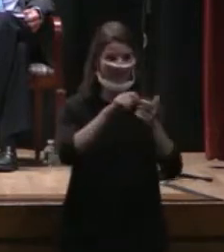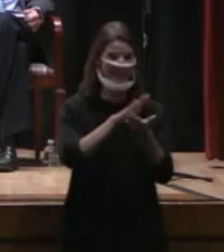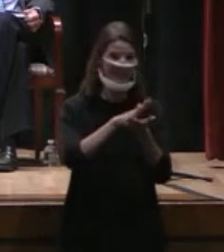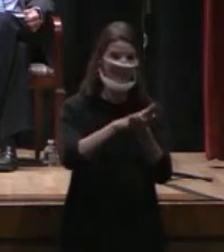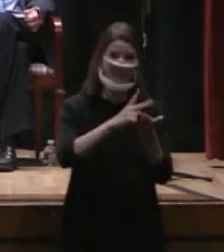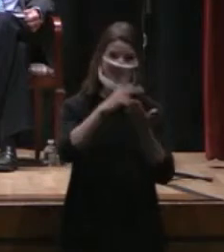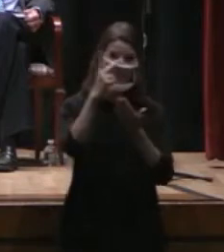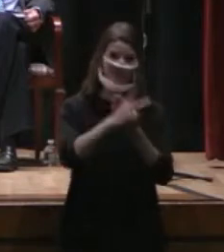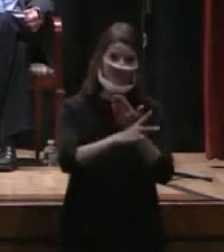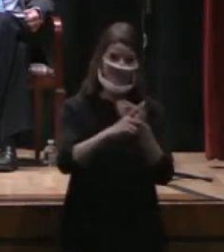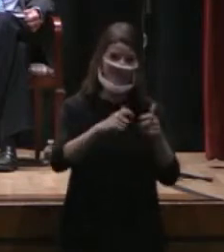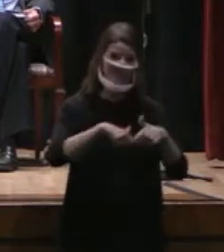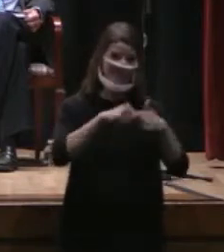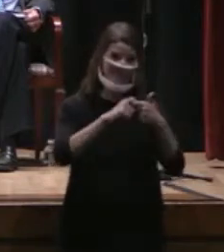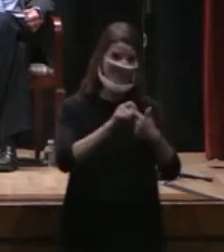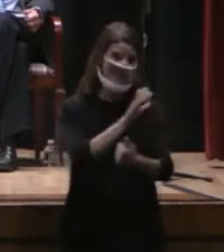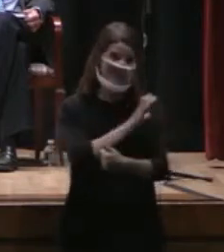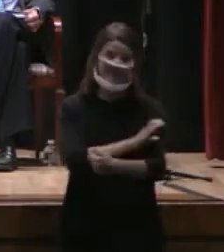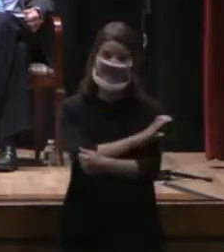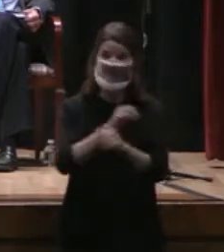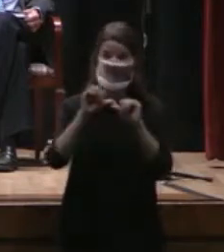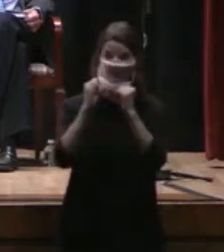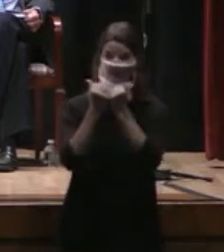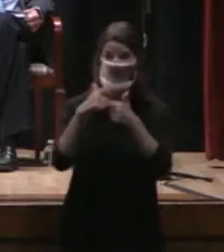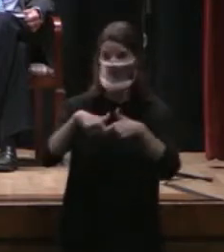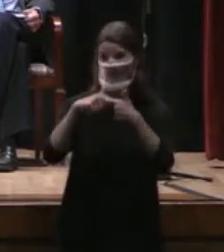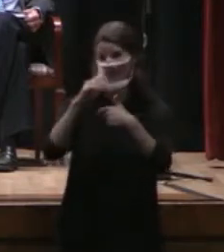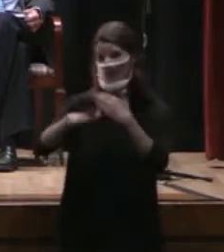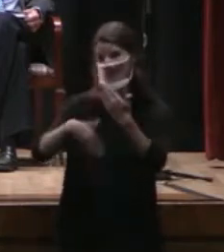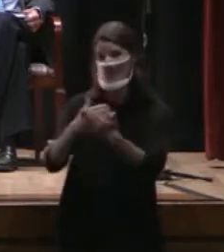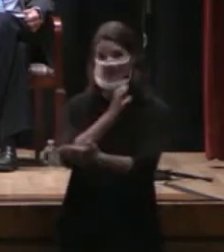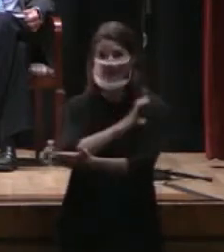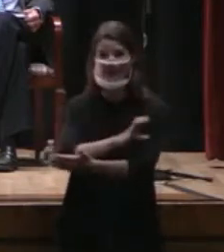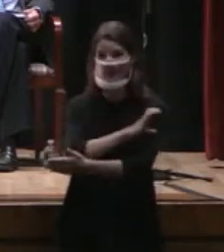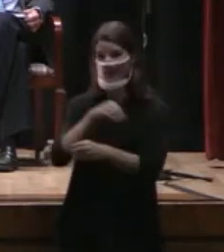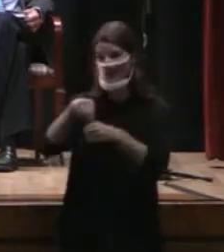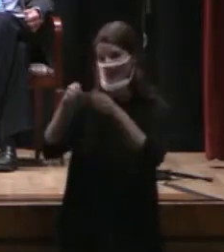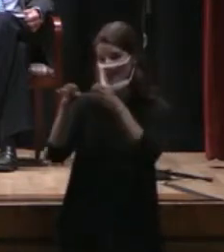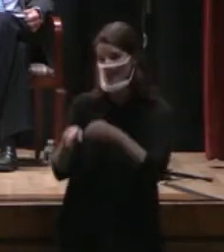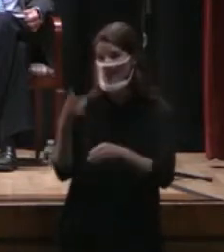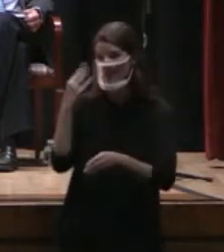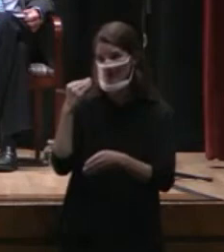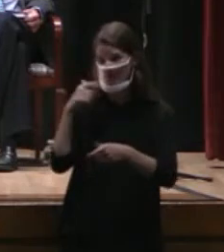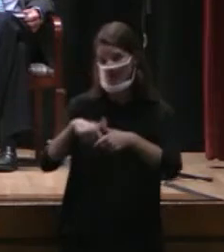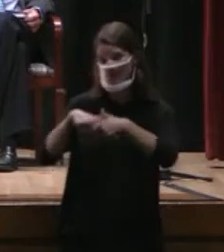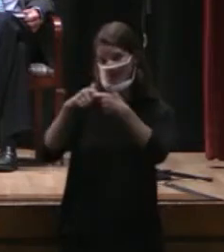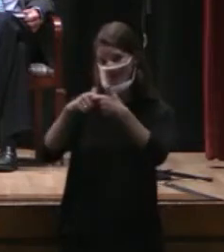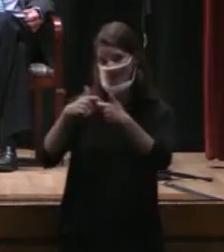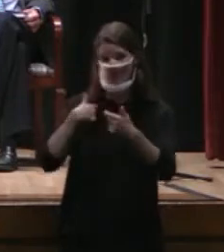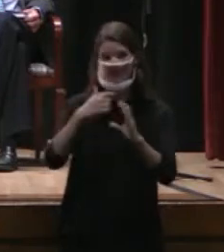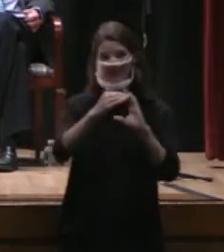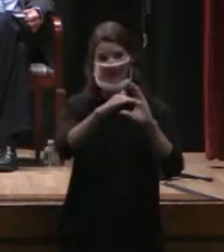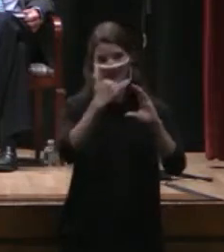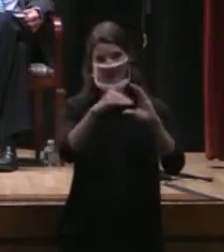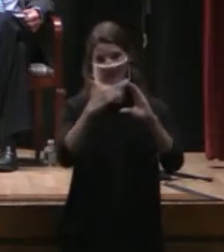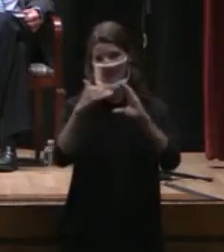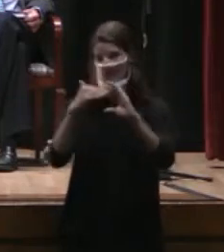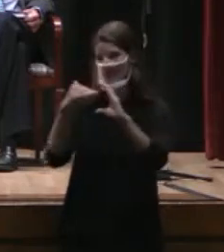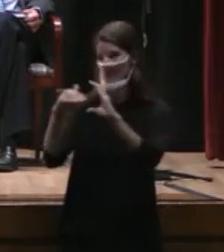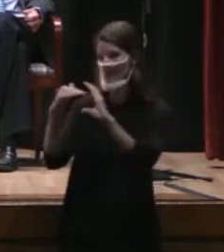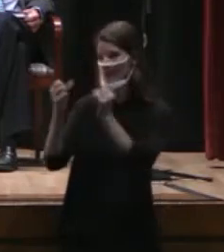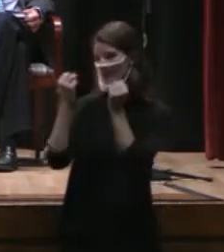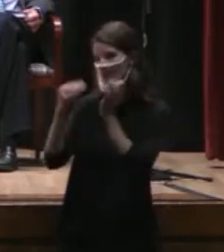programs, and the clinical agency paused all clinical experiences, I received several emails from